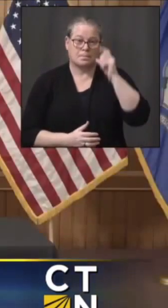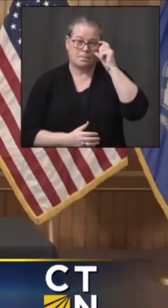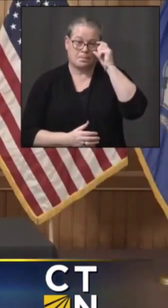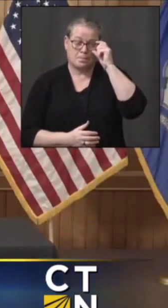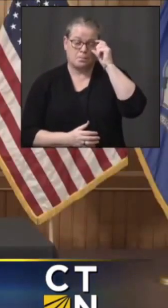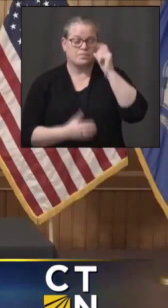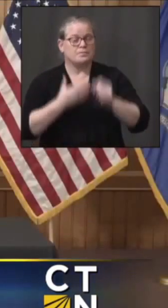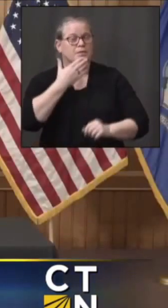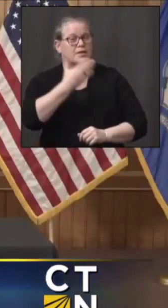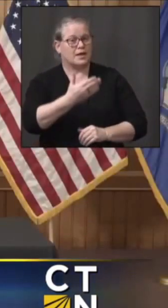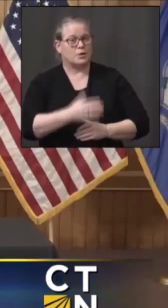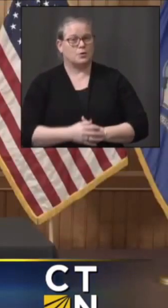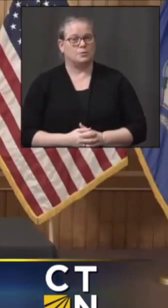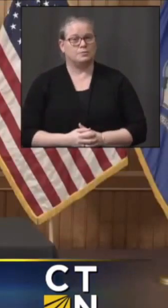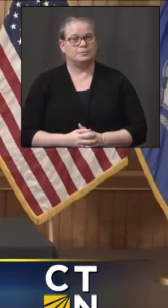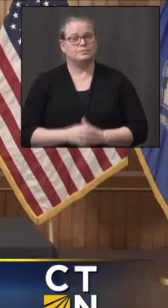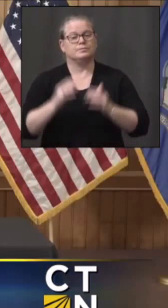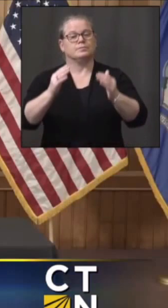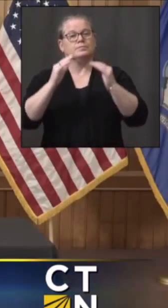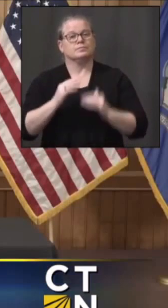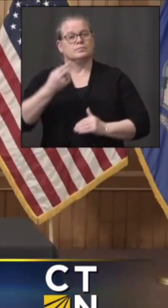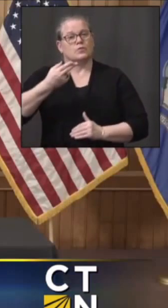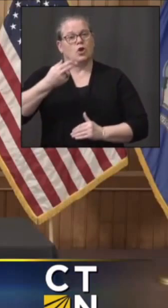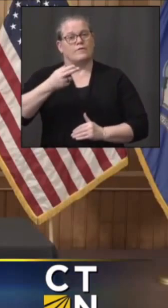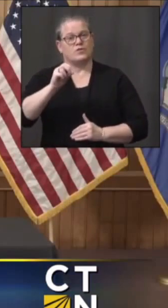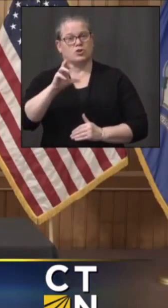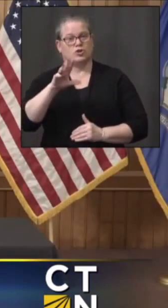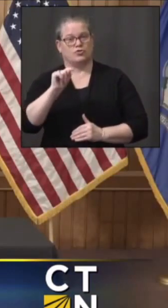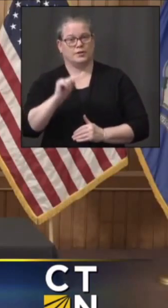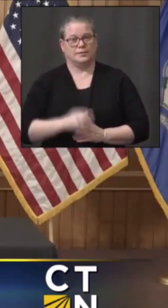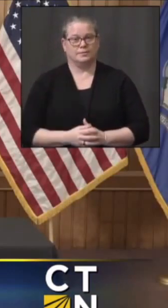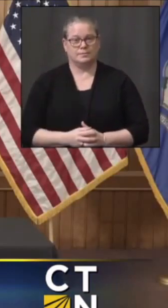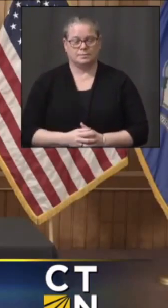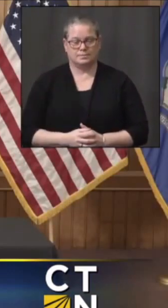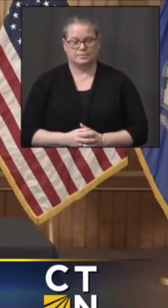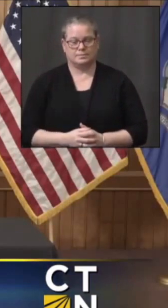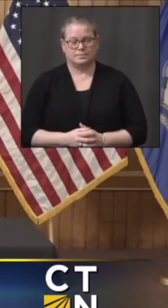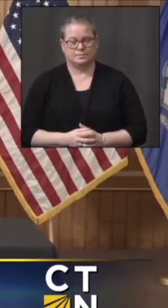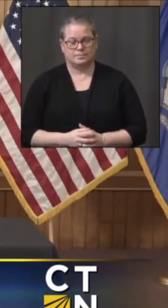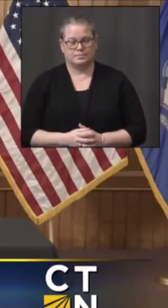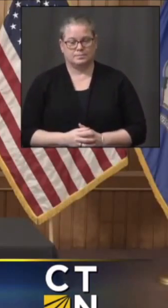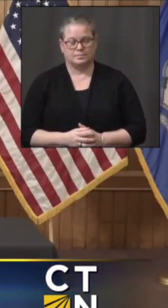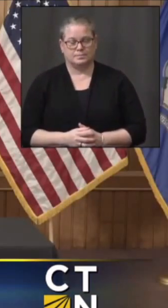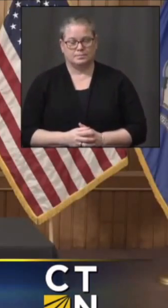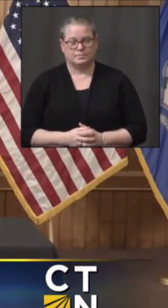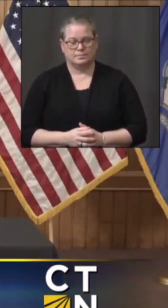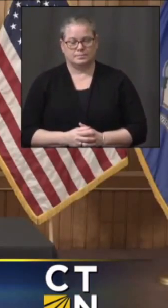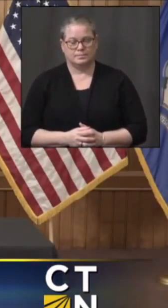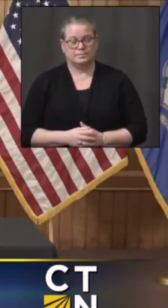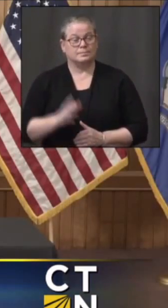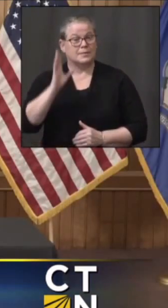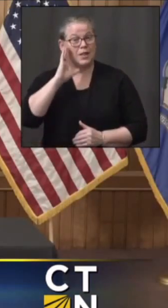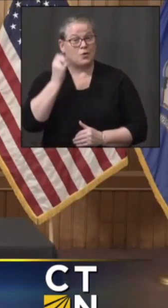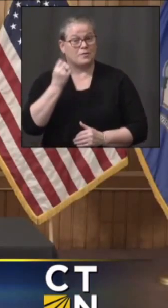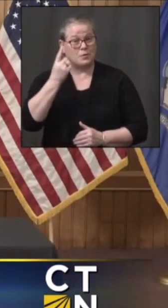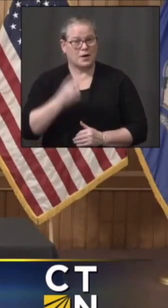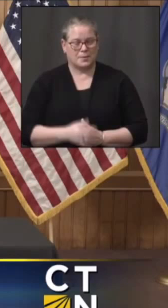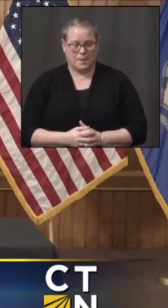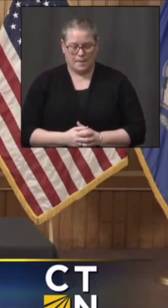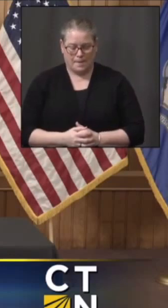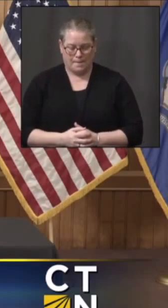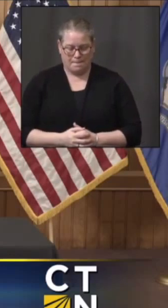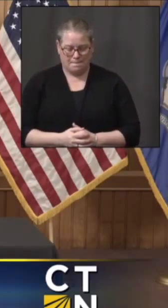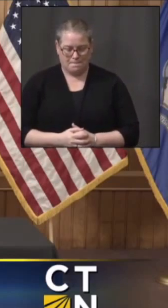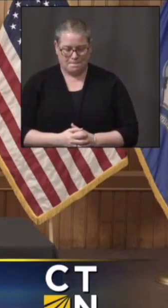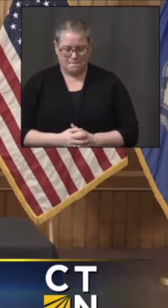Thank you, everyone. The Hartford Current. Hey everyone, this is Emily Brindley from The Current. Governor, first question